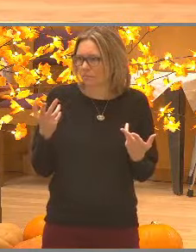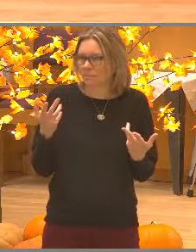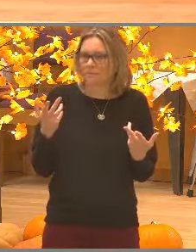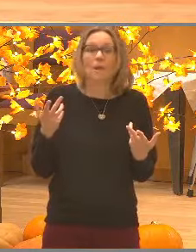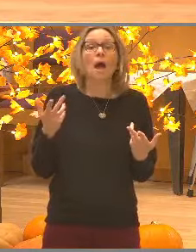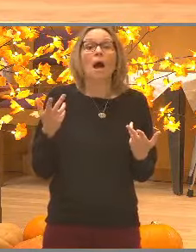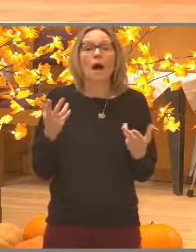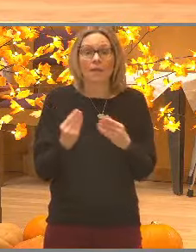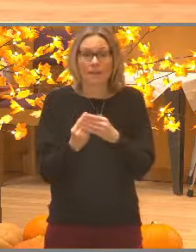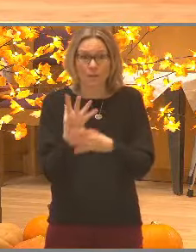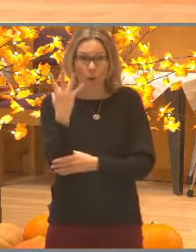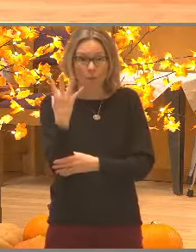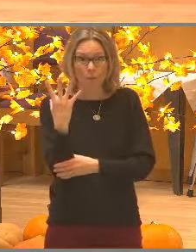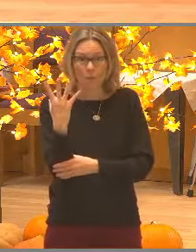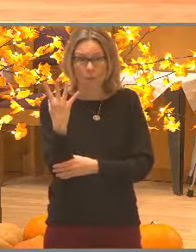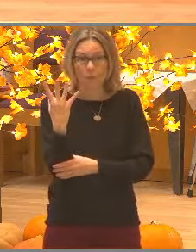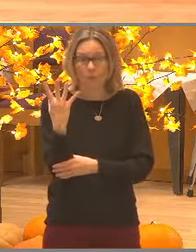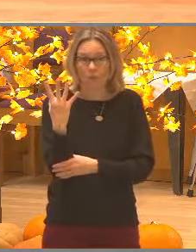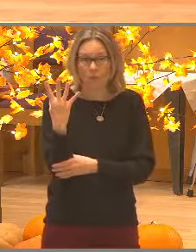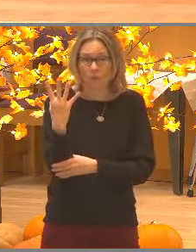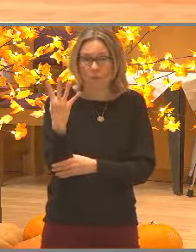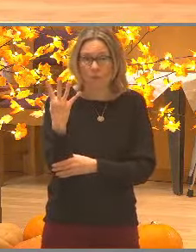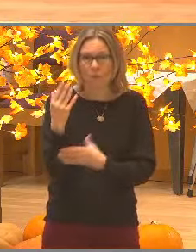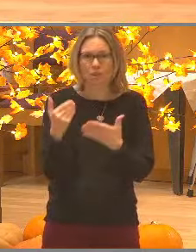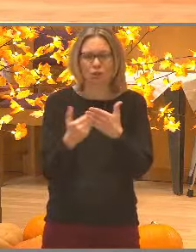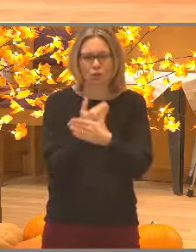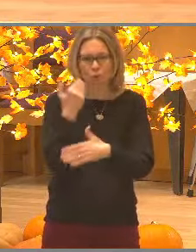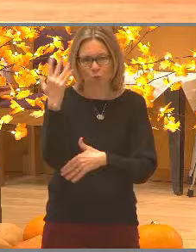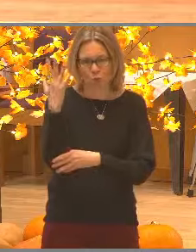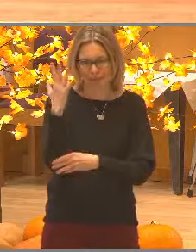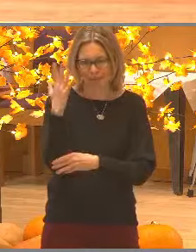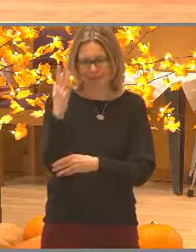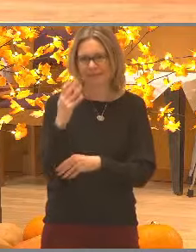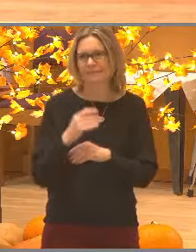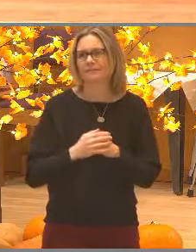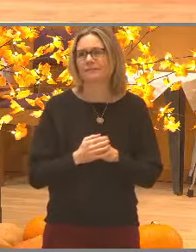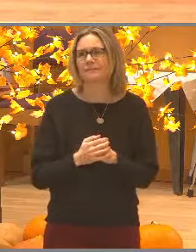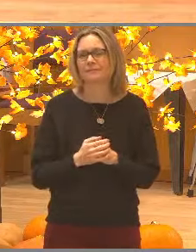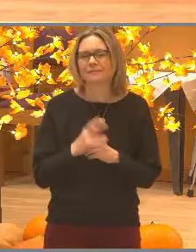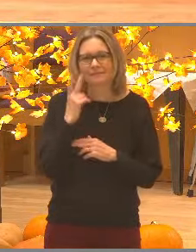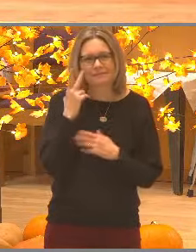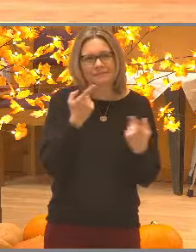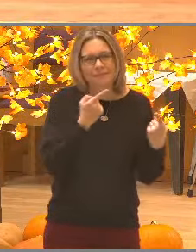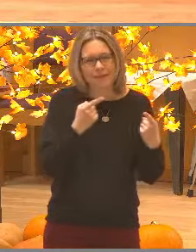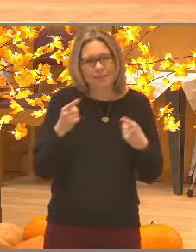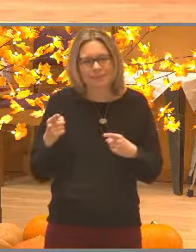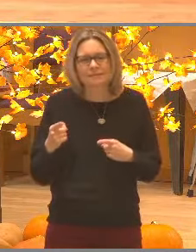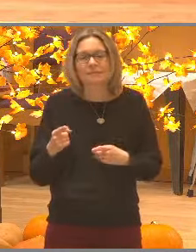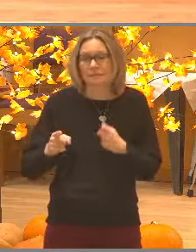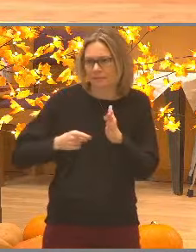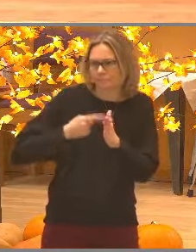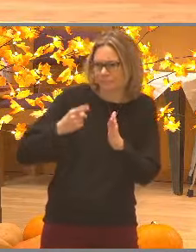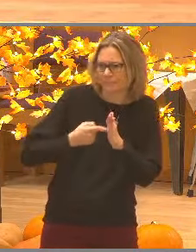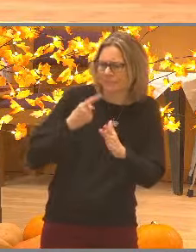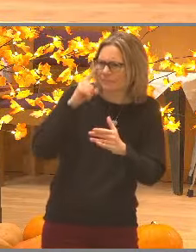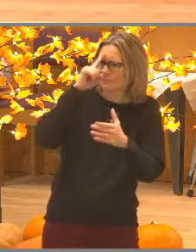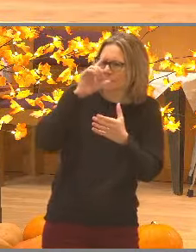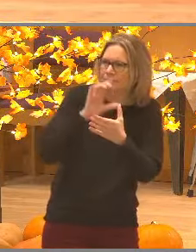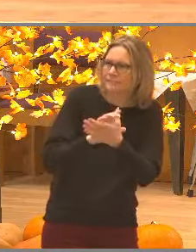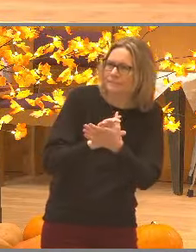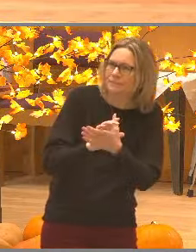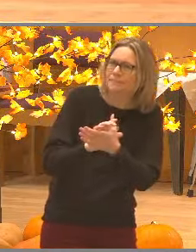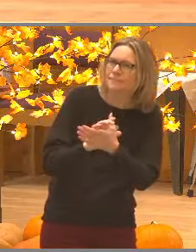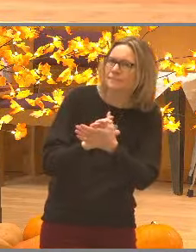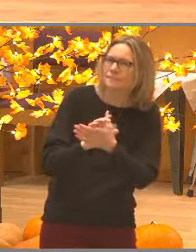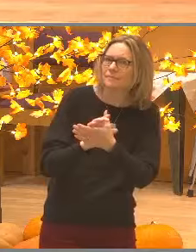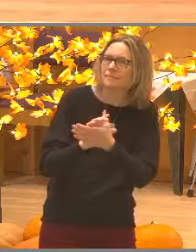They grow a new tree. See what happens. Sometimes we believe that the gifts